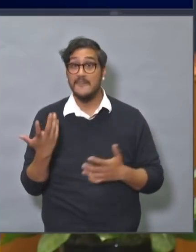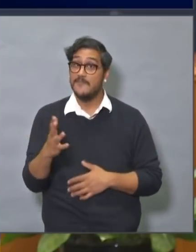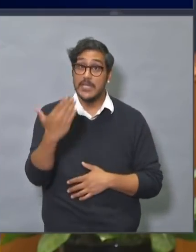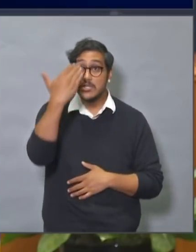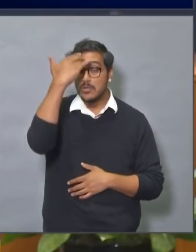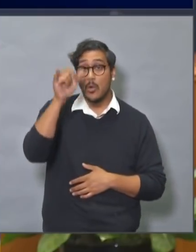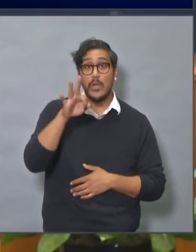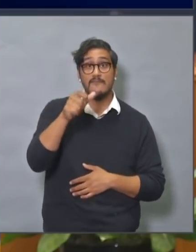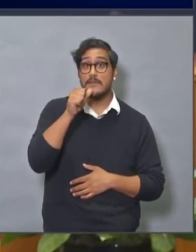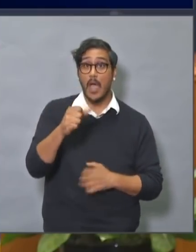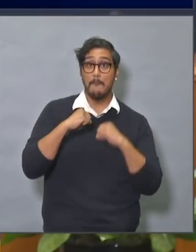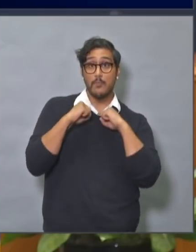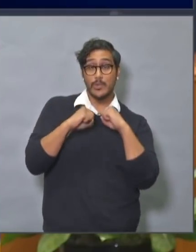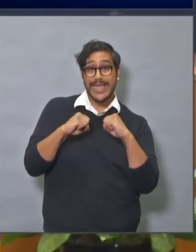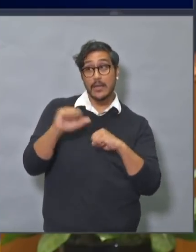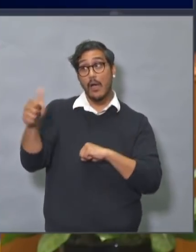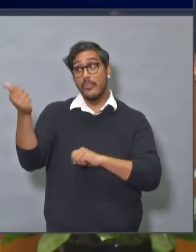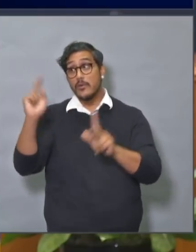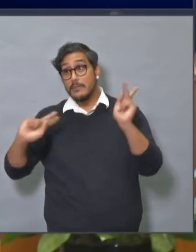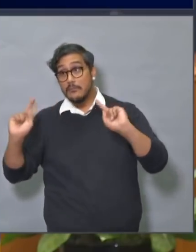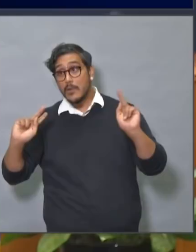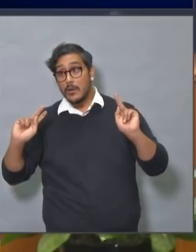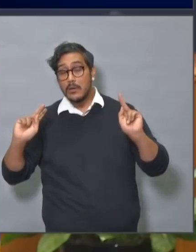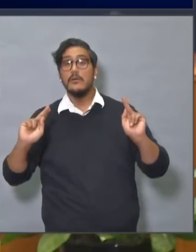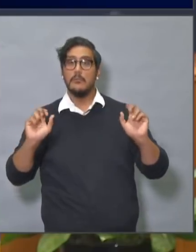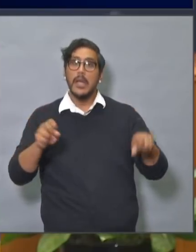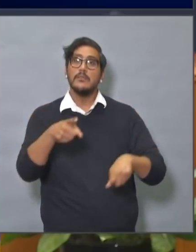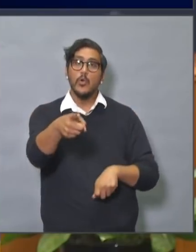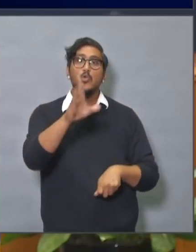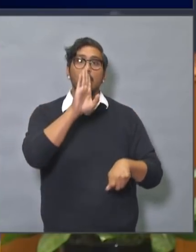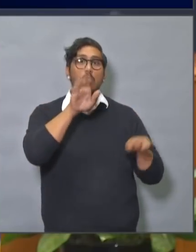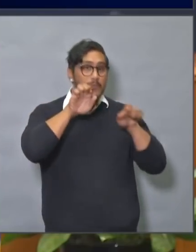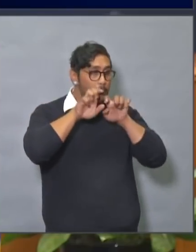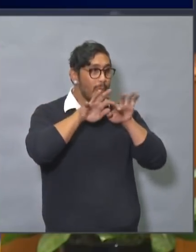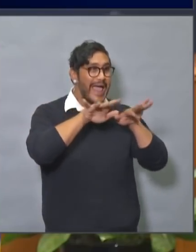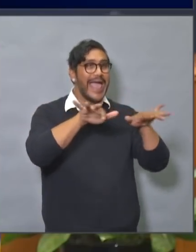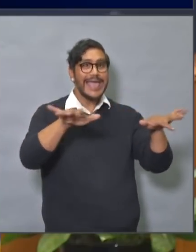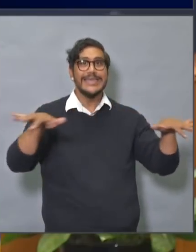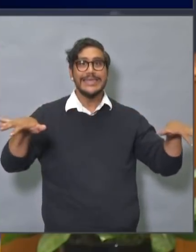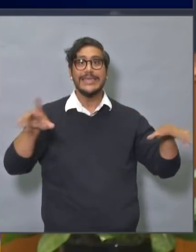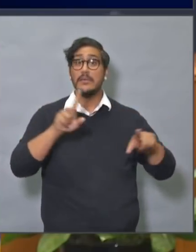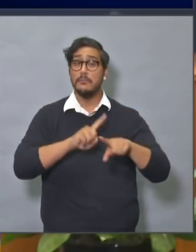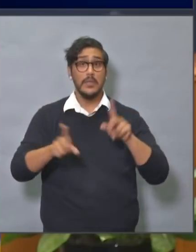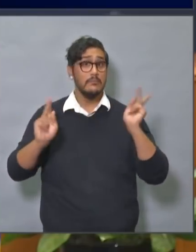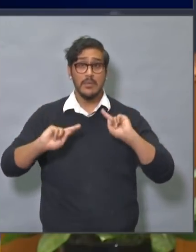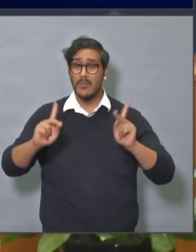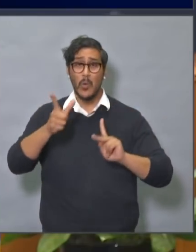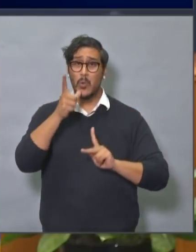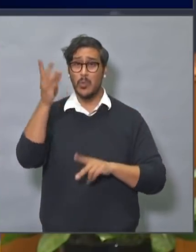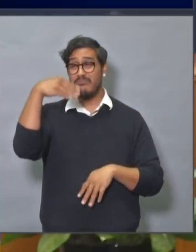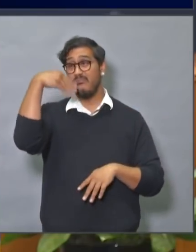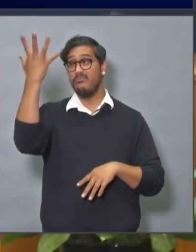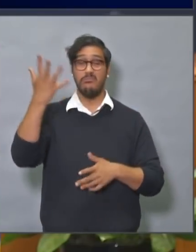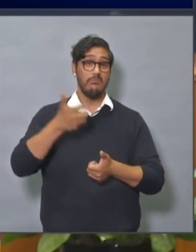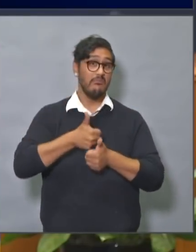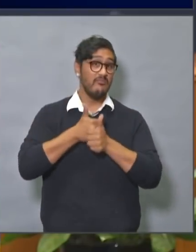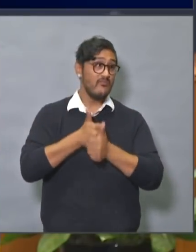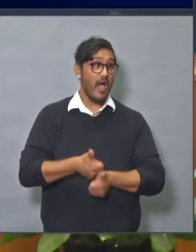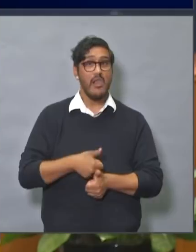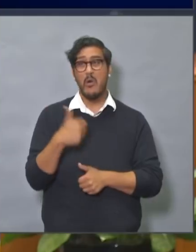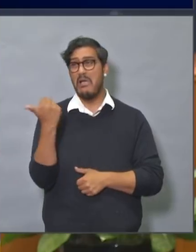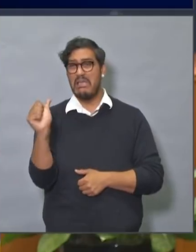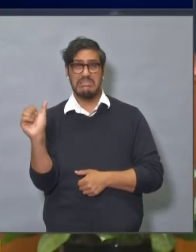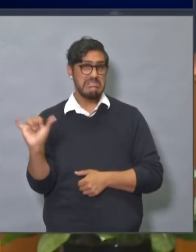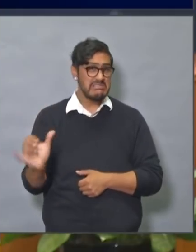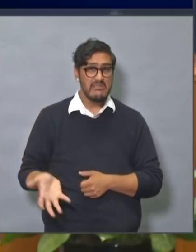other people, you're likely to be spreading. But we also know that people who aren't adhering to any of the guidance, in terms of wearing